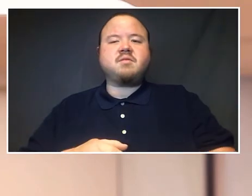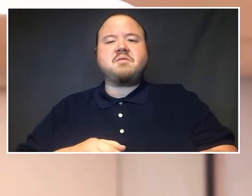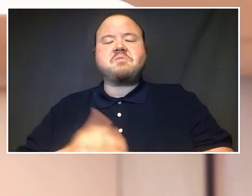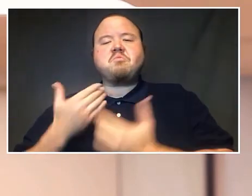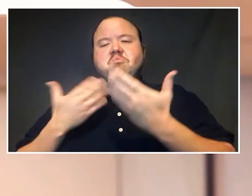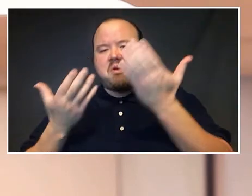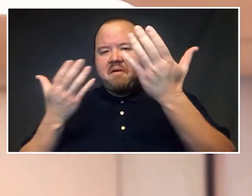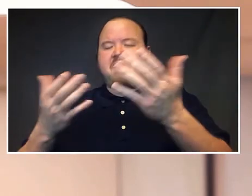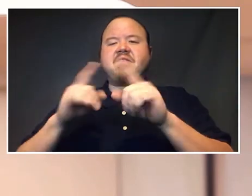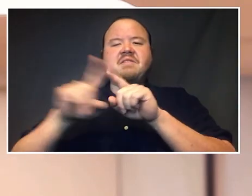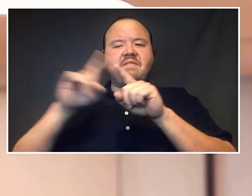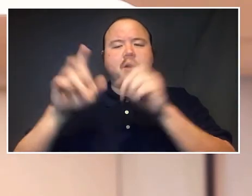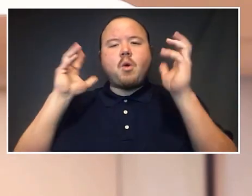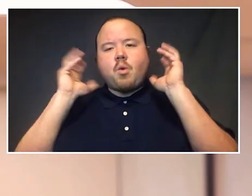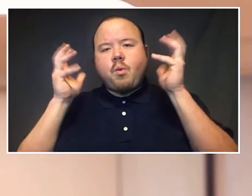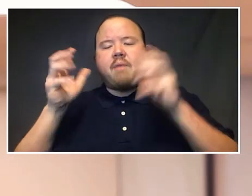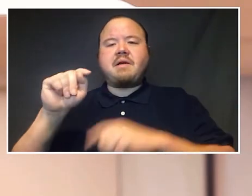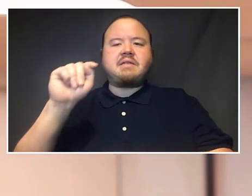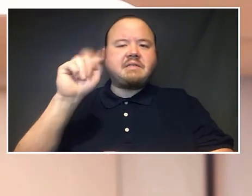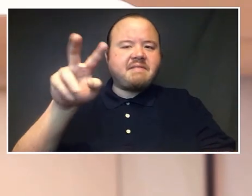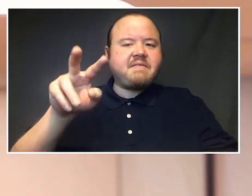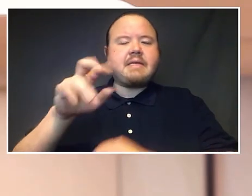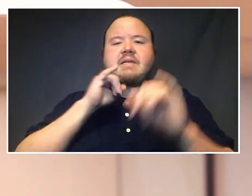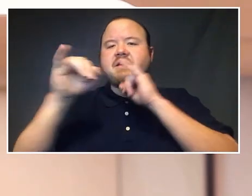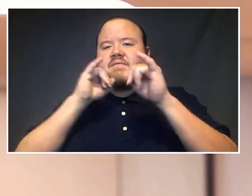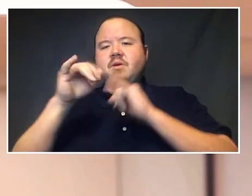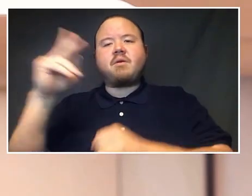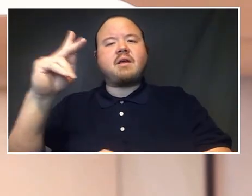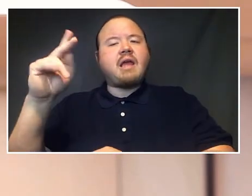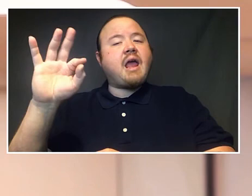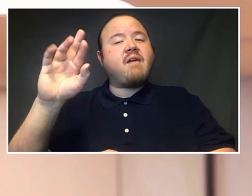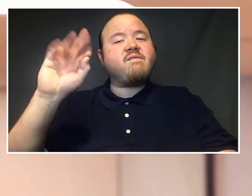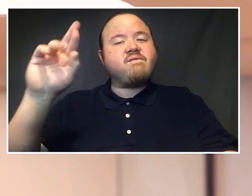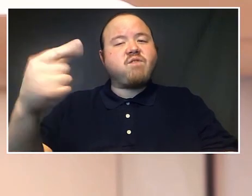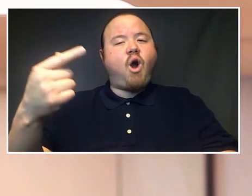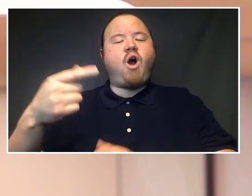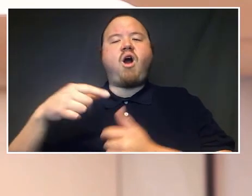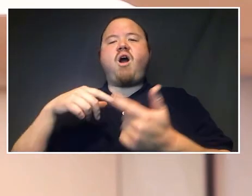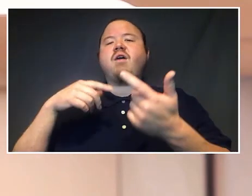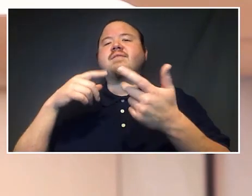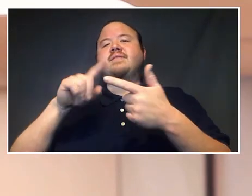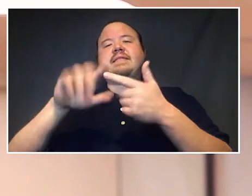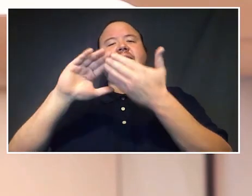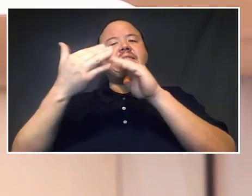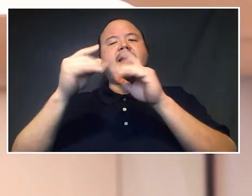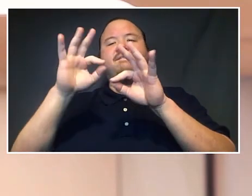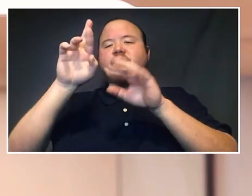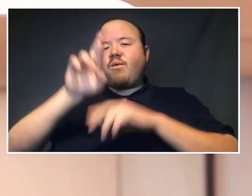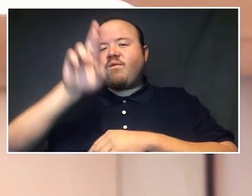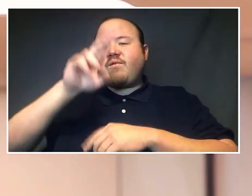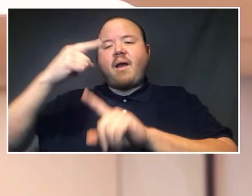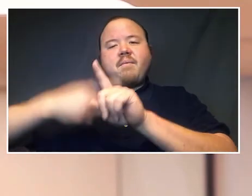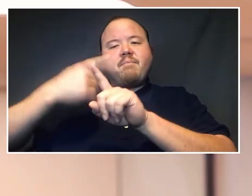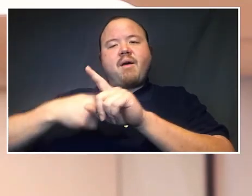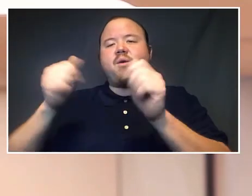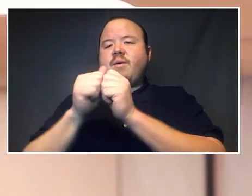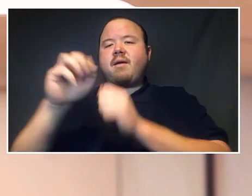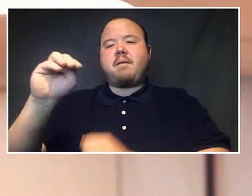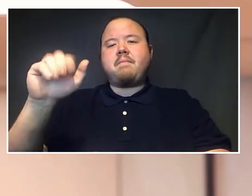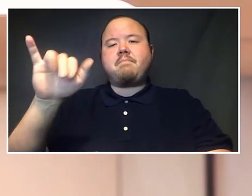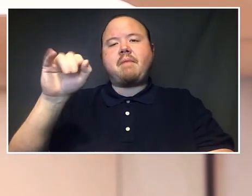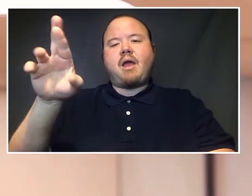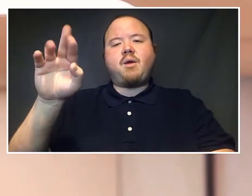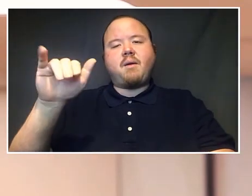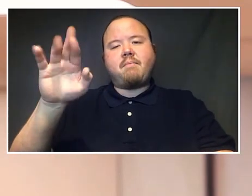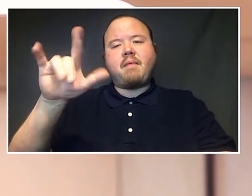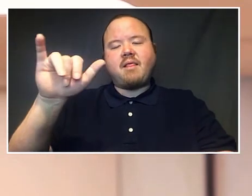a variety of radio and TV interviews on KFrog Channel Q and the City of Riverside Monthly with Mayor Bailey to talk